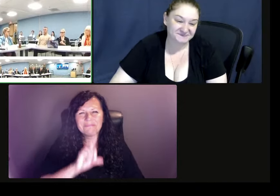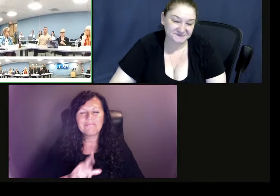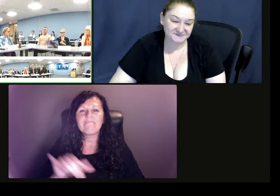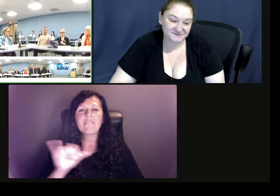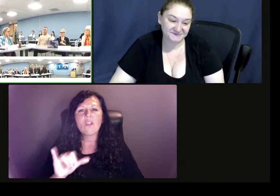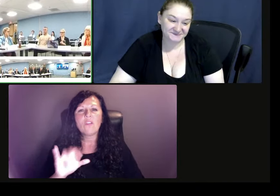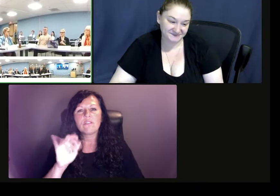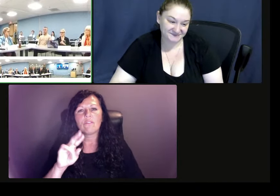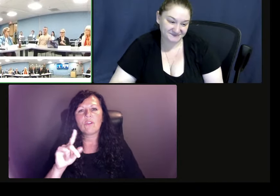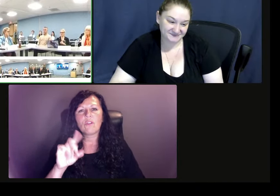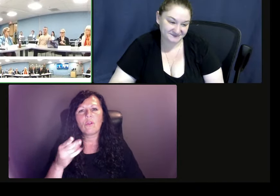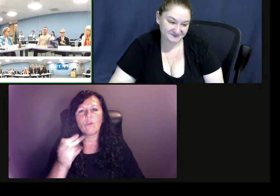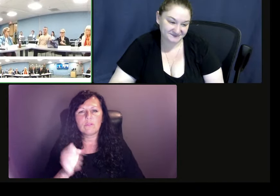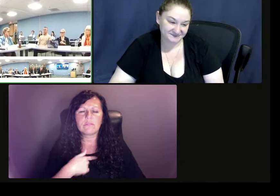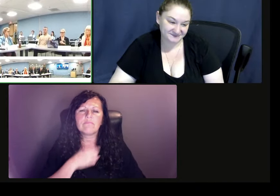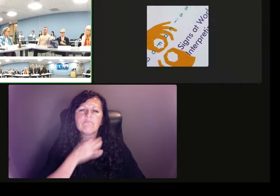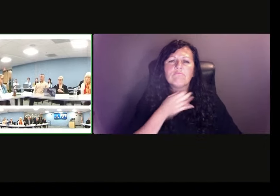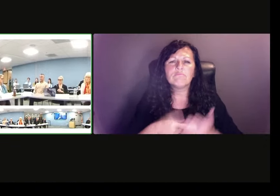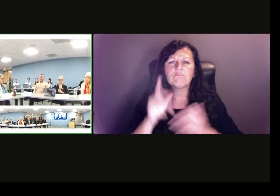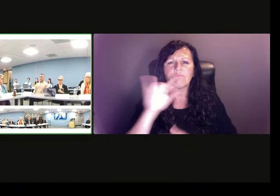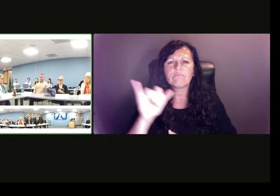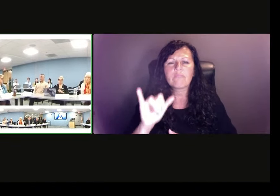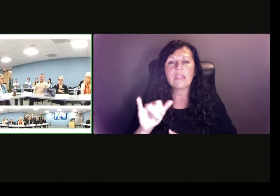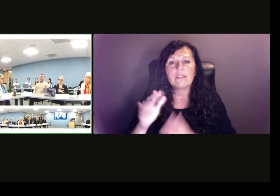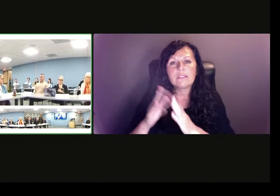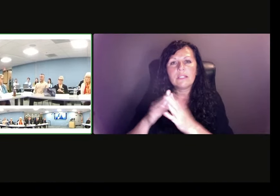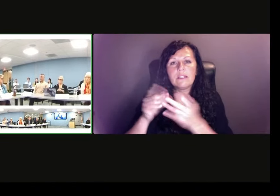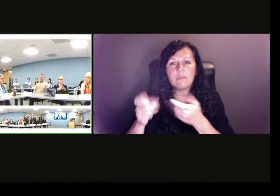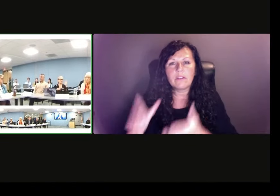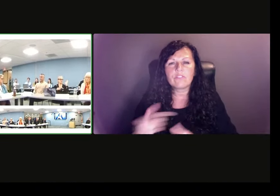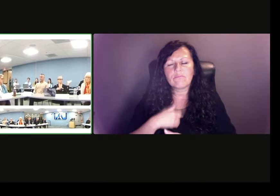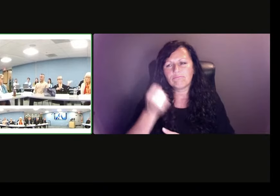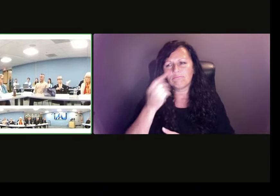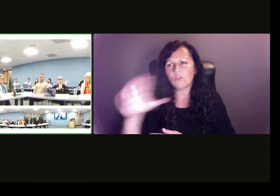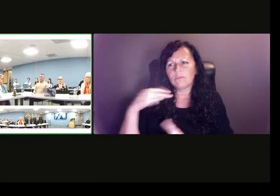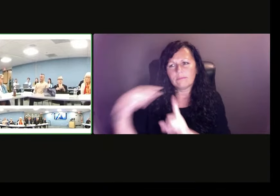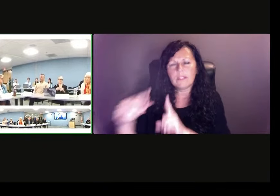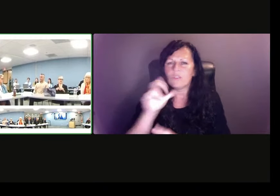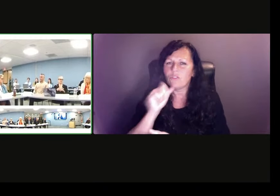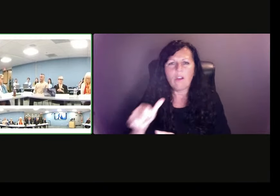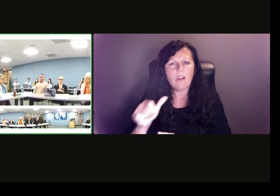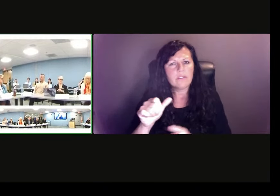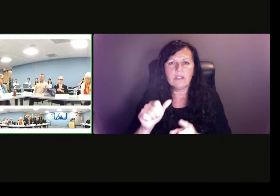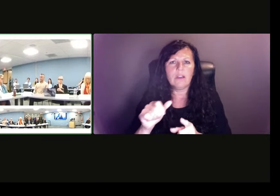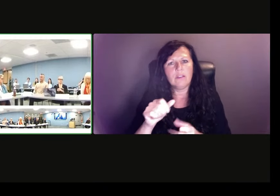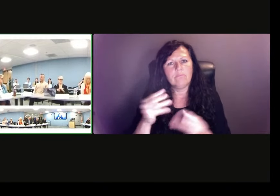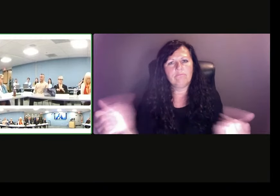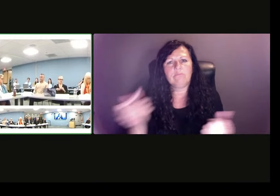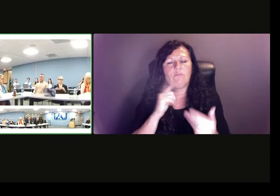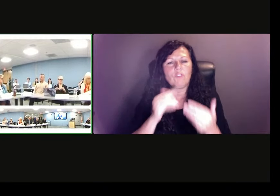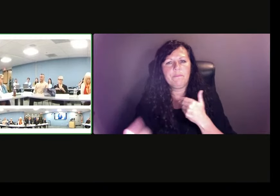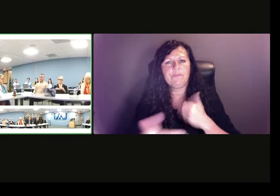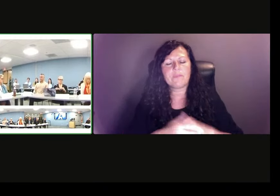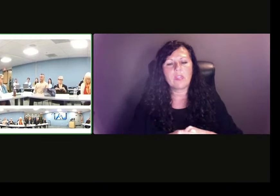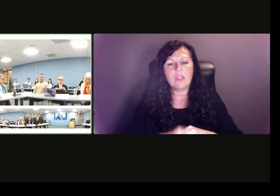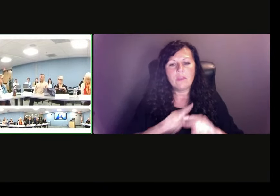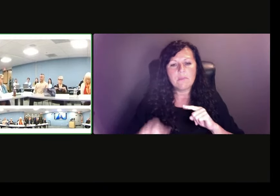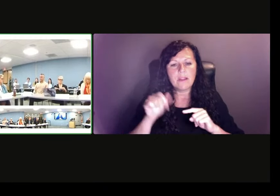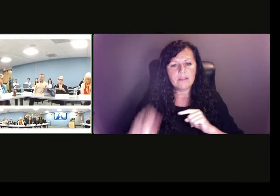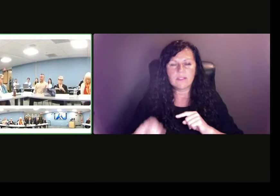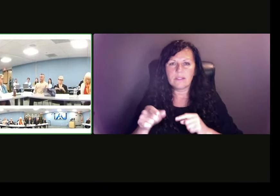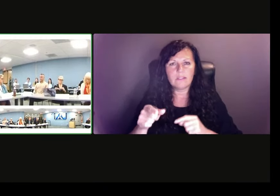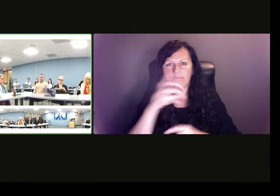manager's response, yeah, that's not a long-term fix. The forecasting we're relying upon assumes no new revenue. It